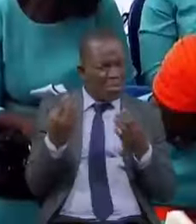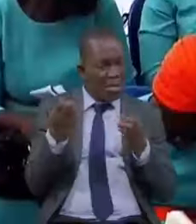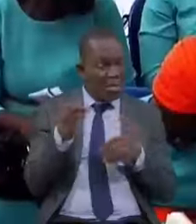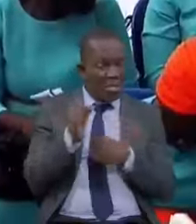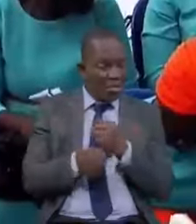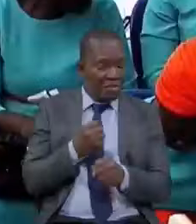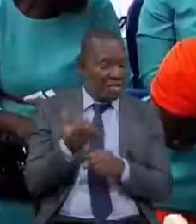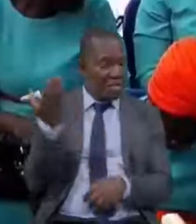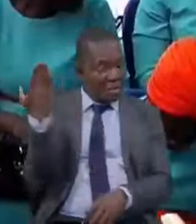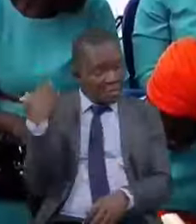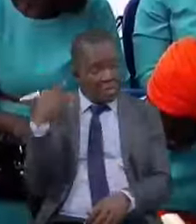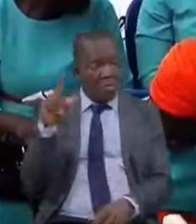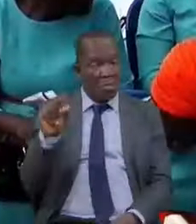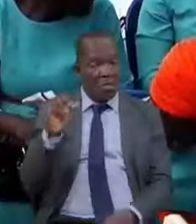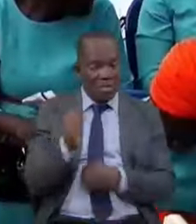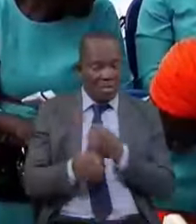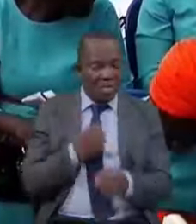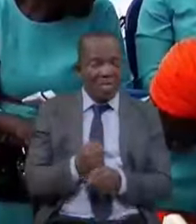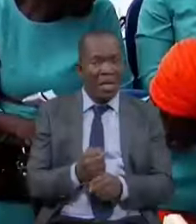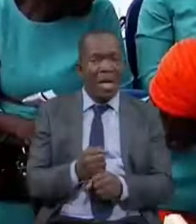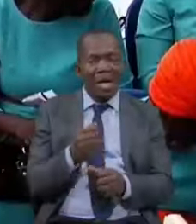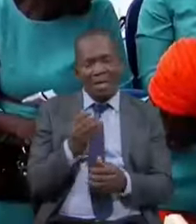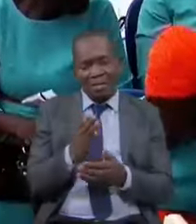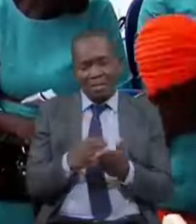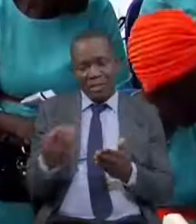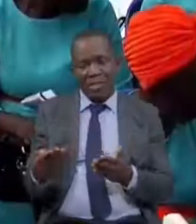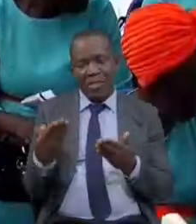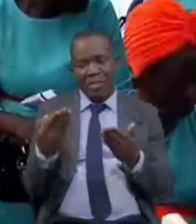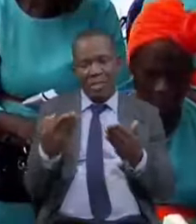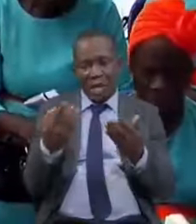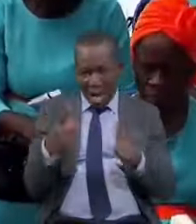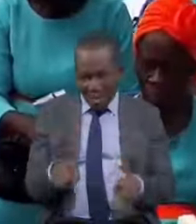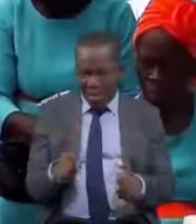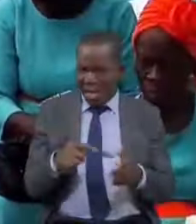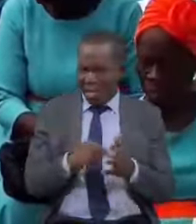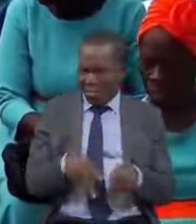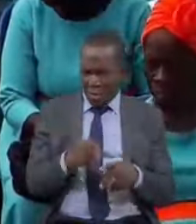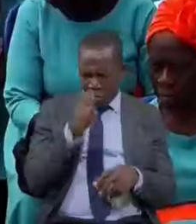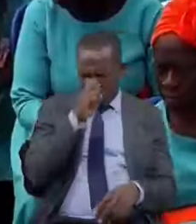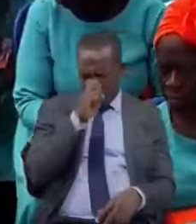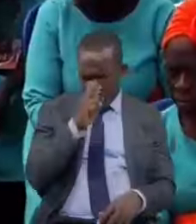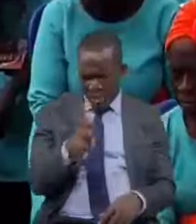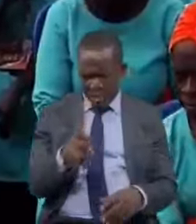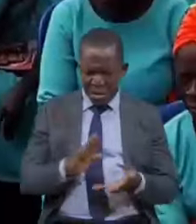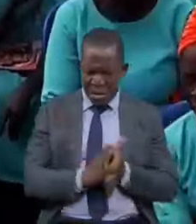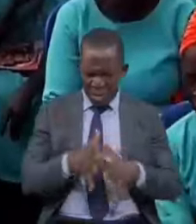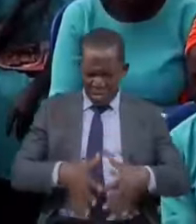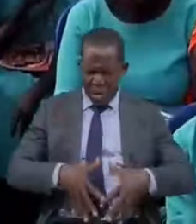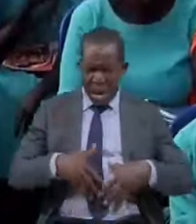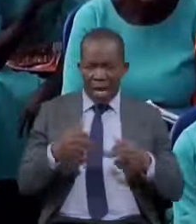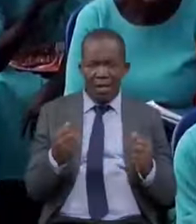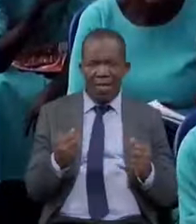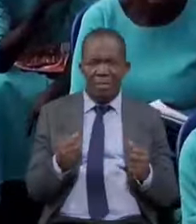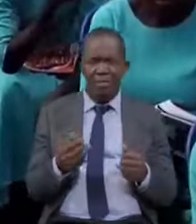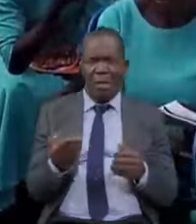happens, and the way they frown, and the way they get angry, and the way they react, 20 years have come